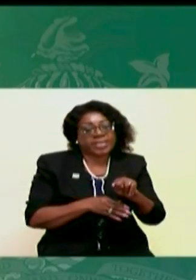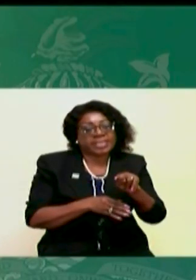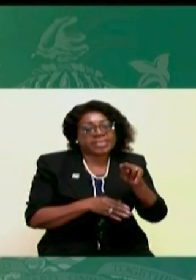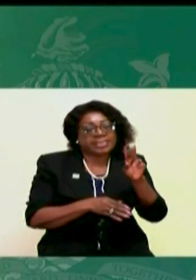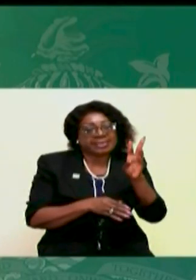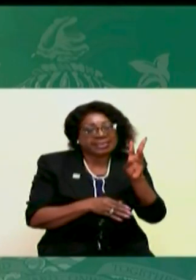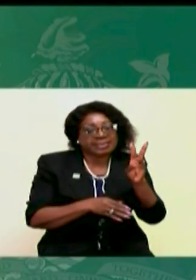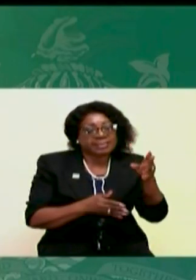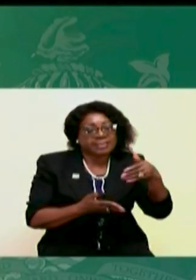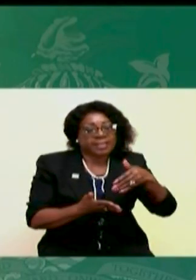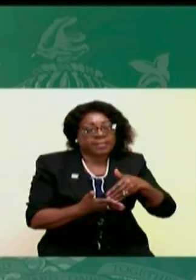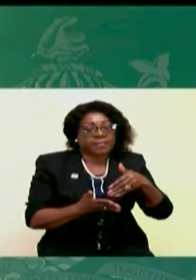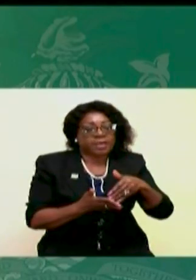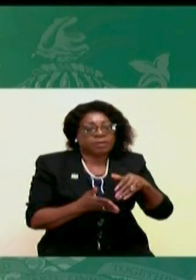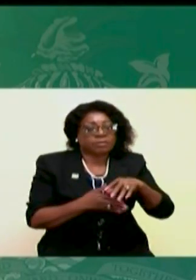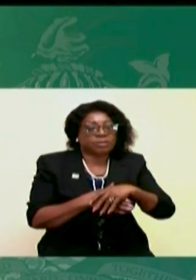from